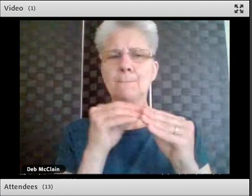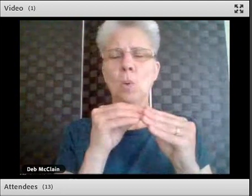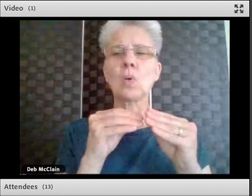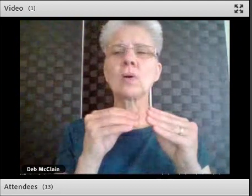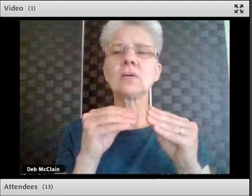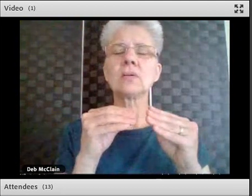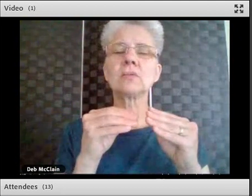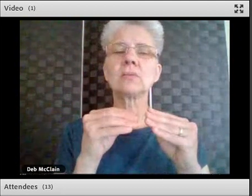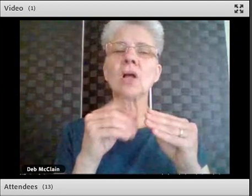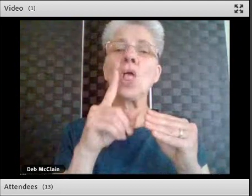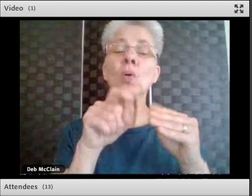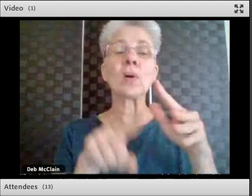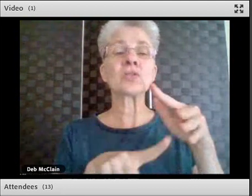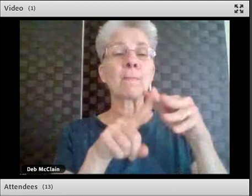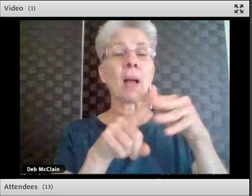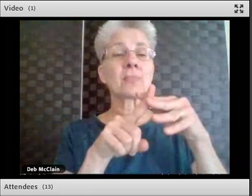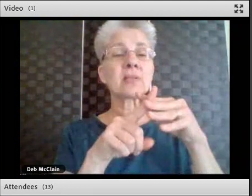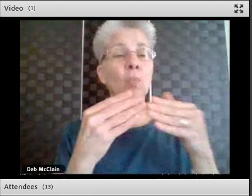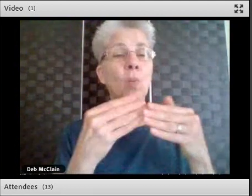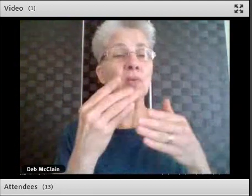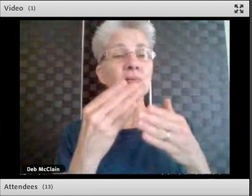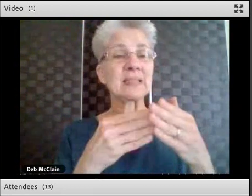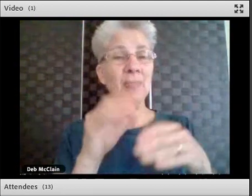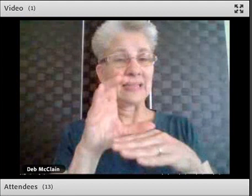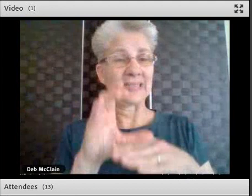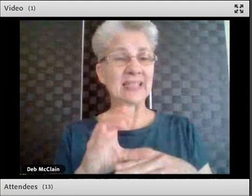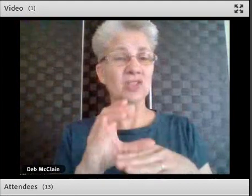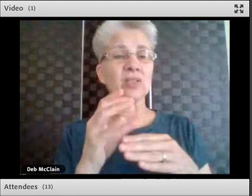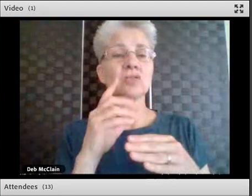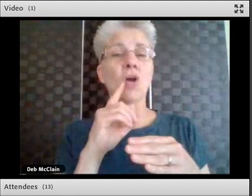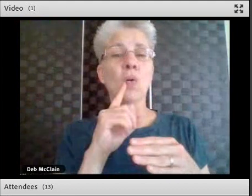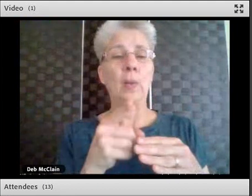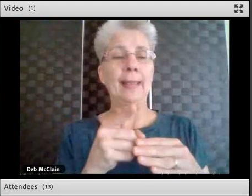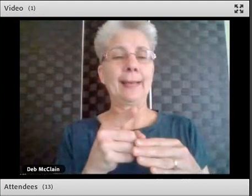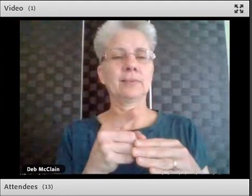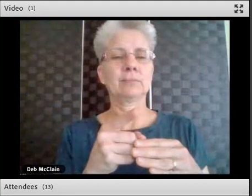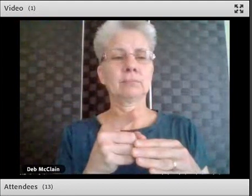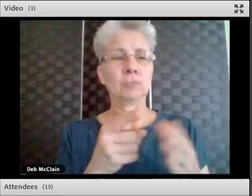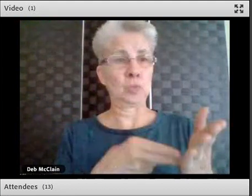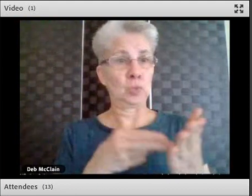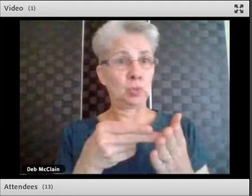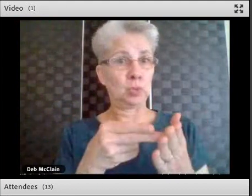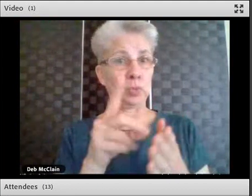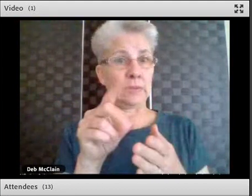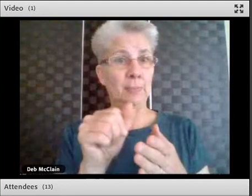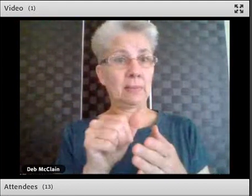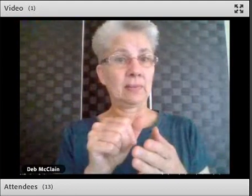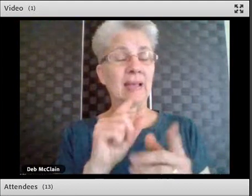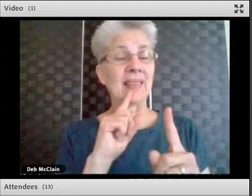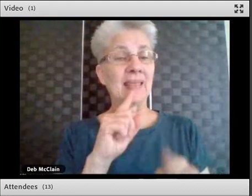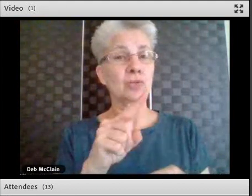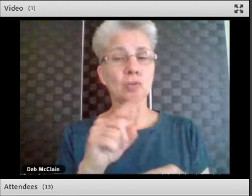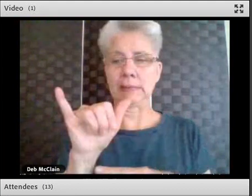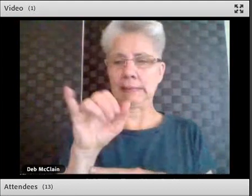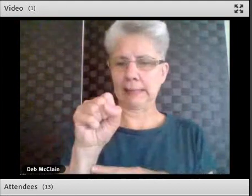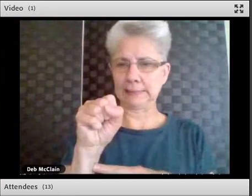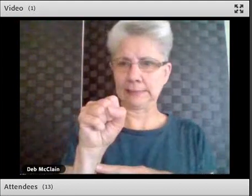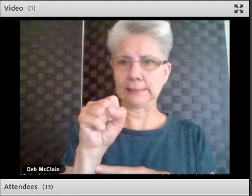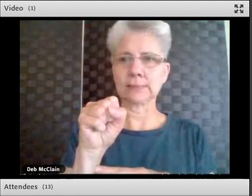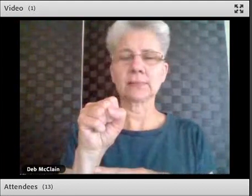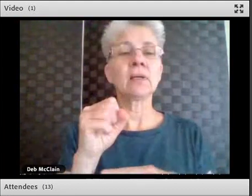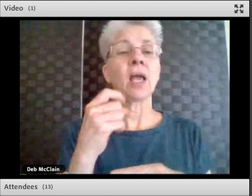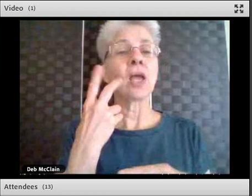question comes up as to whether some of these conditions are really actual disabilities, and the answer is yes. And